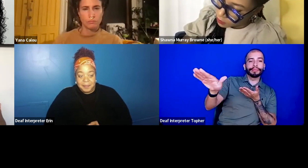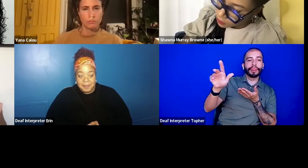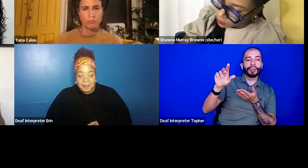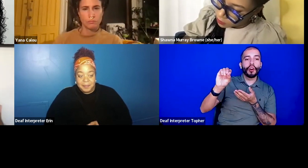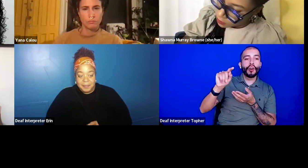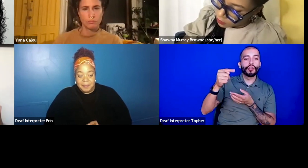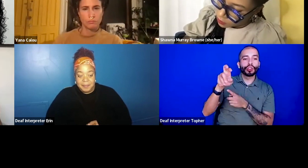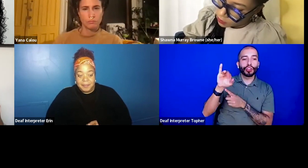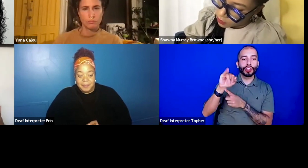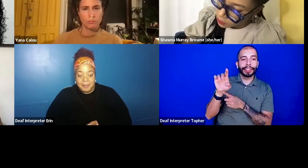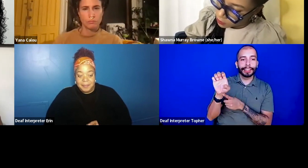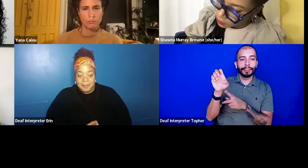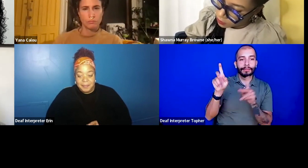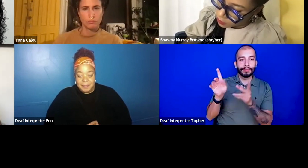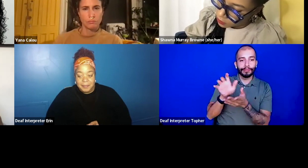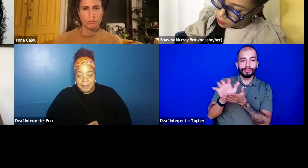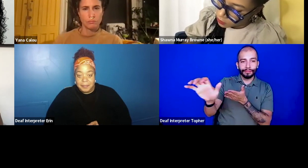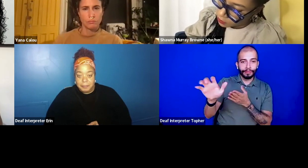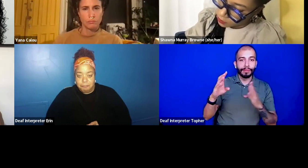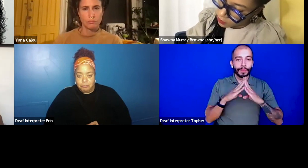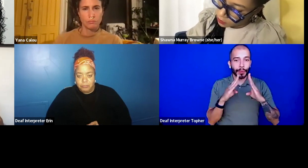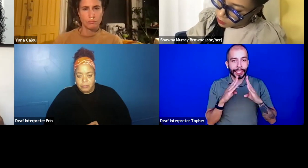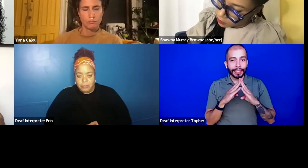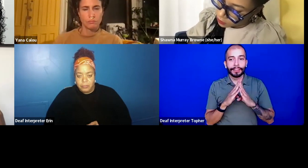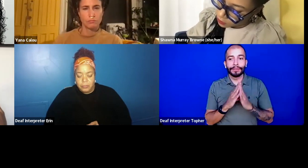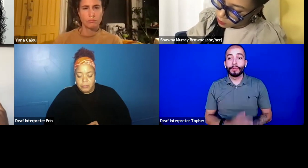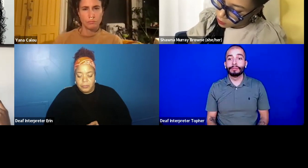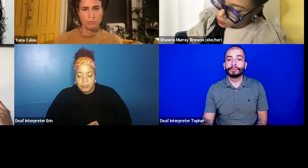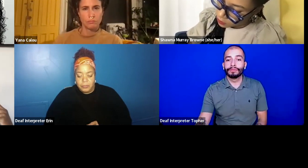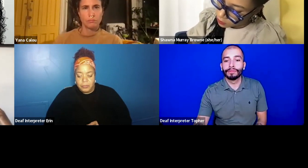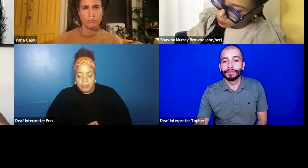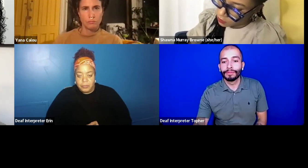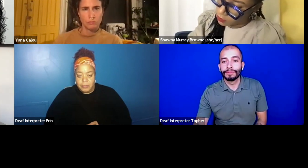Pits dispossessed and subjugated communities against each other.